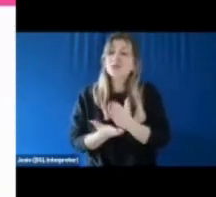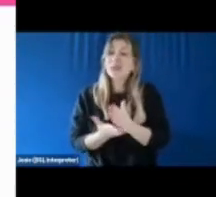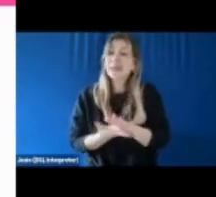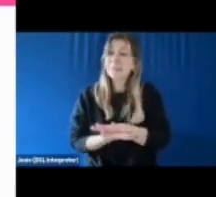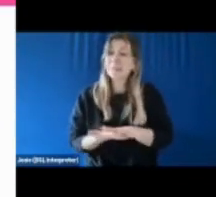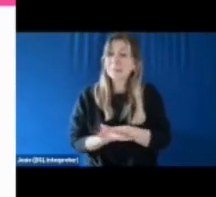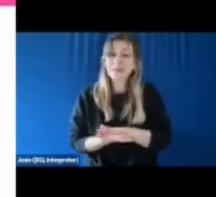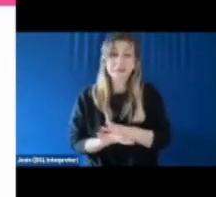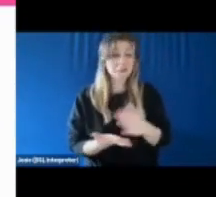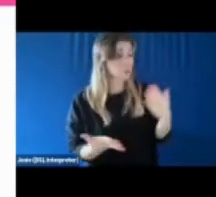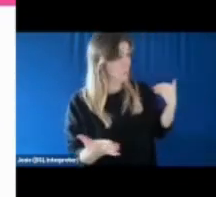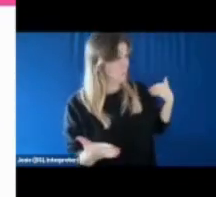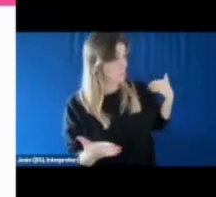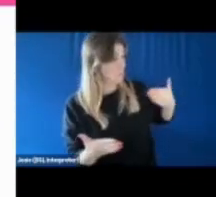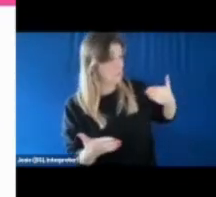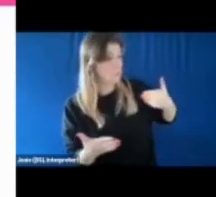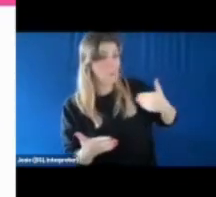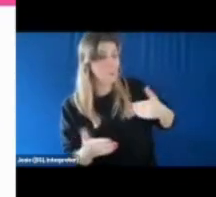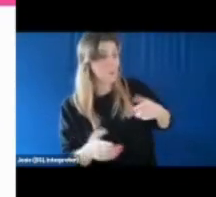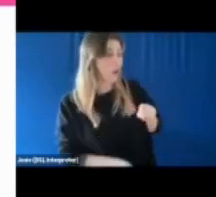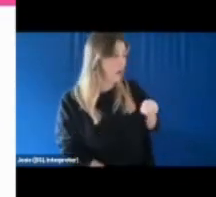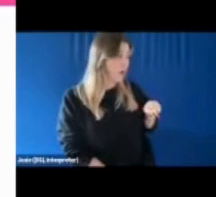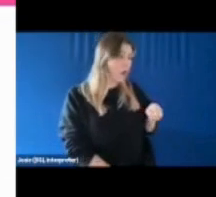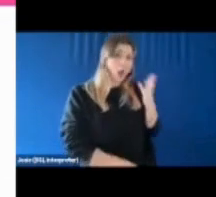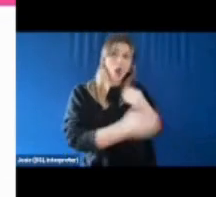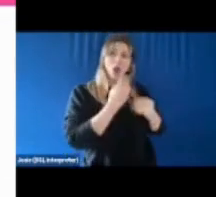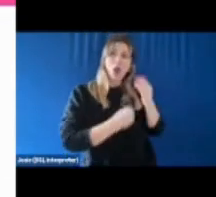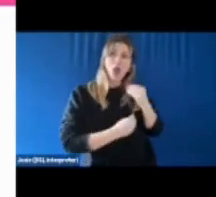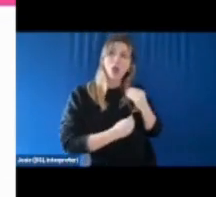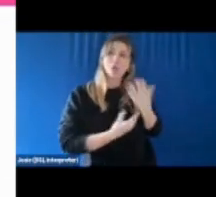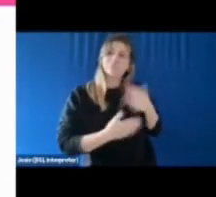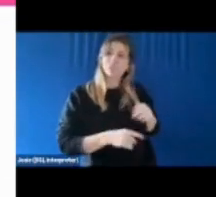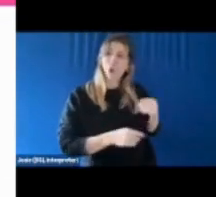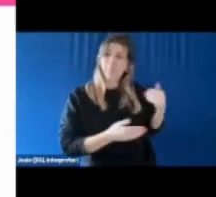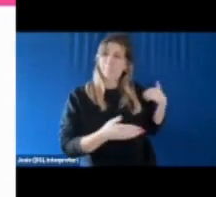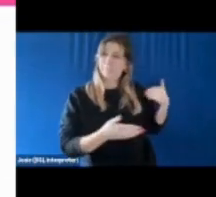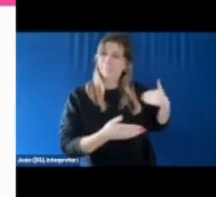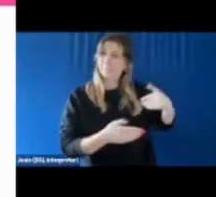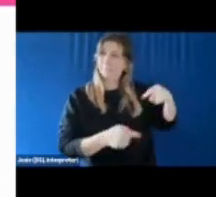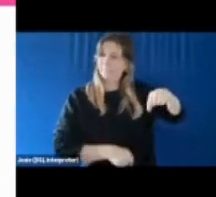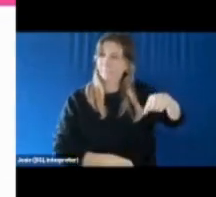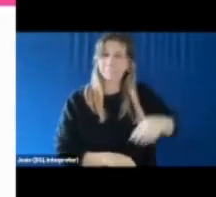applying those findings as we go. And that's generally called evaluation.